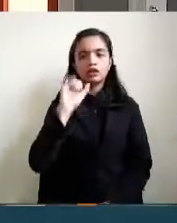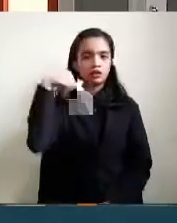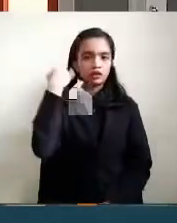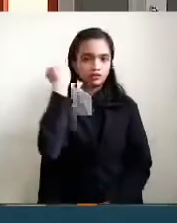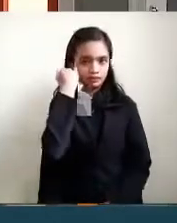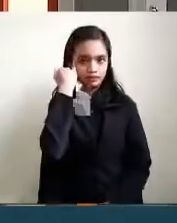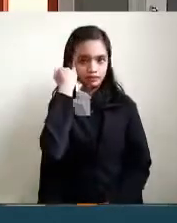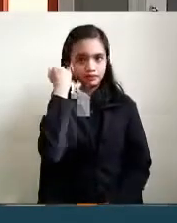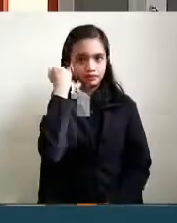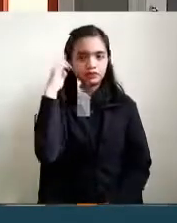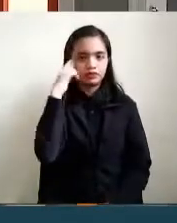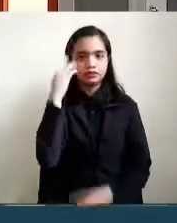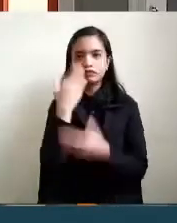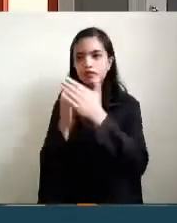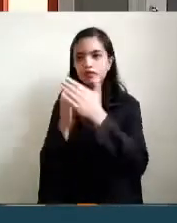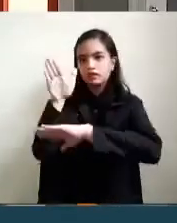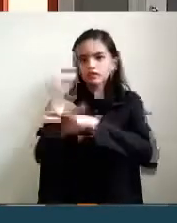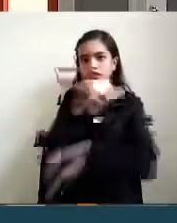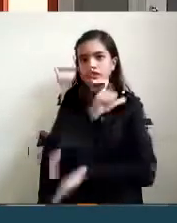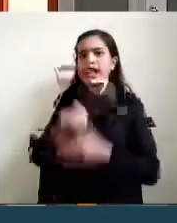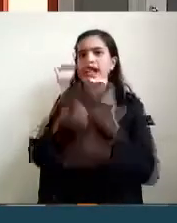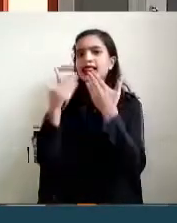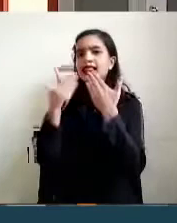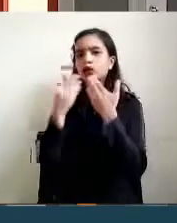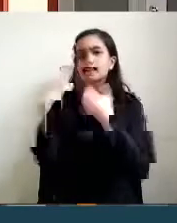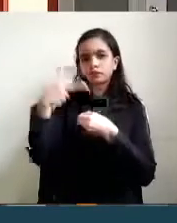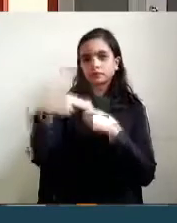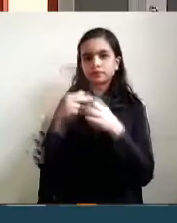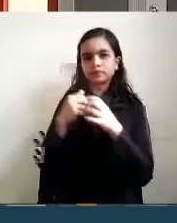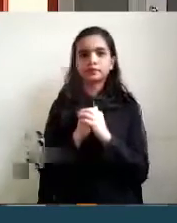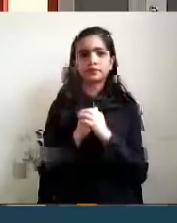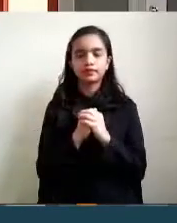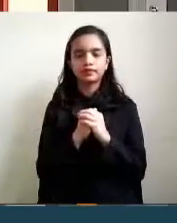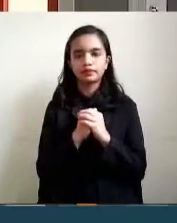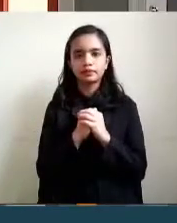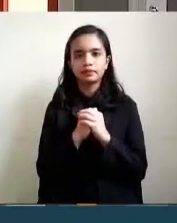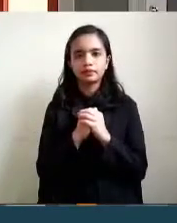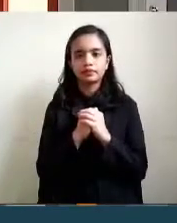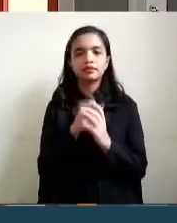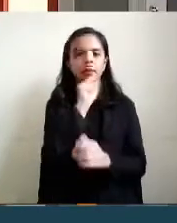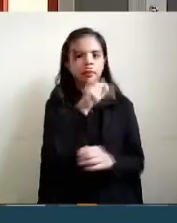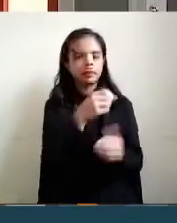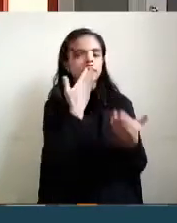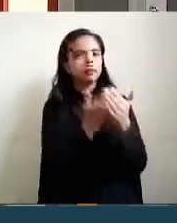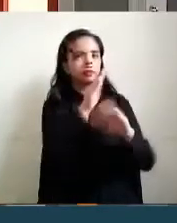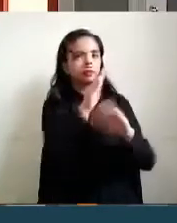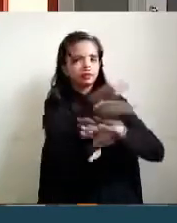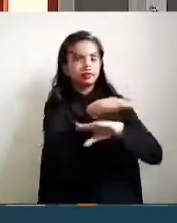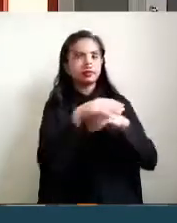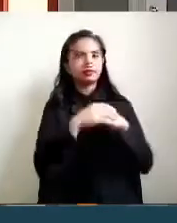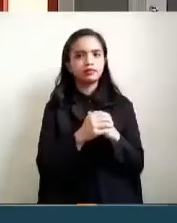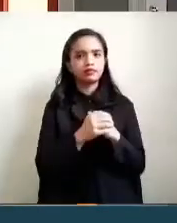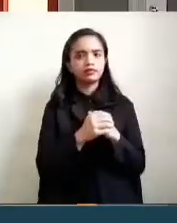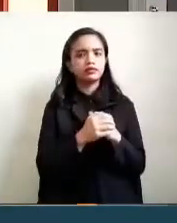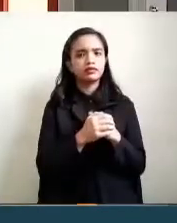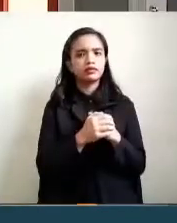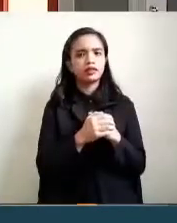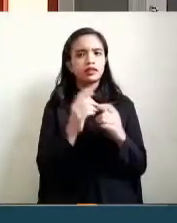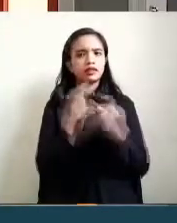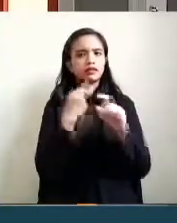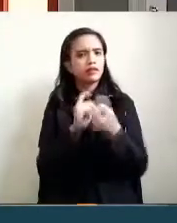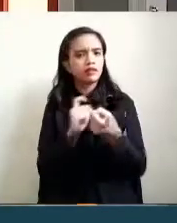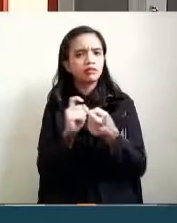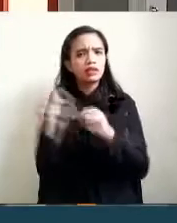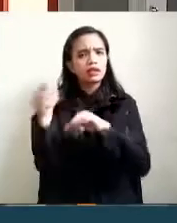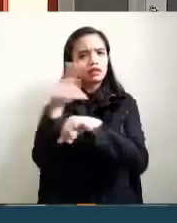Romualdez. Good afternoon, Ambassador, and thank you for joining us. Yes, good afternoon. Ambassador, data from the Philippine Embassy